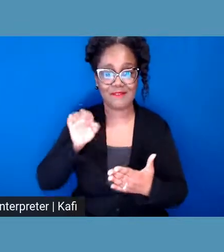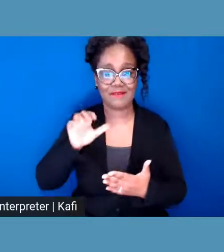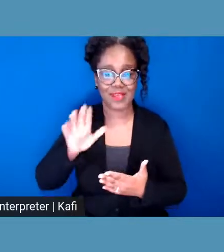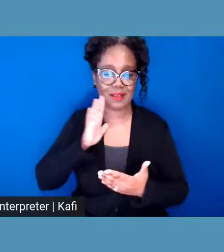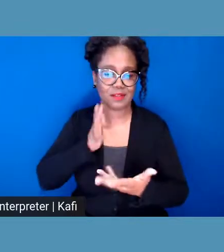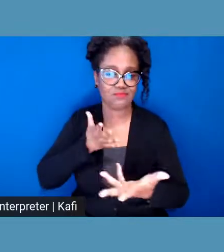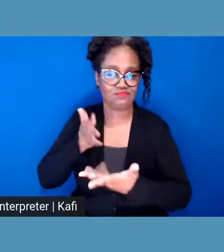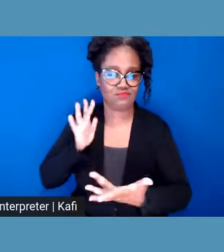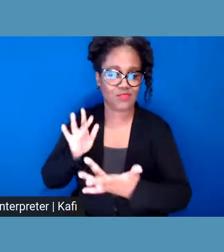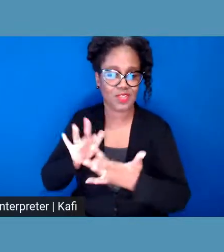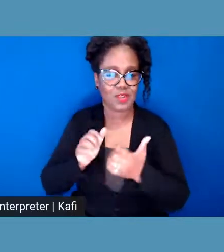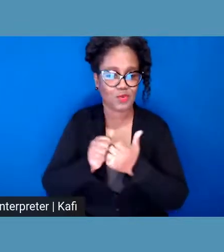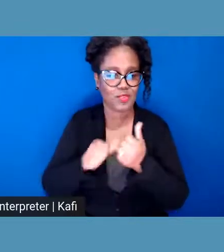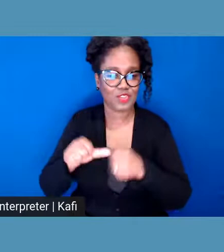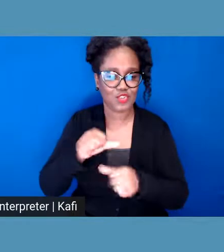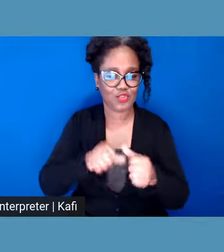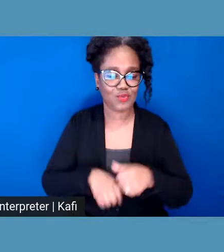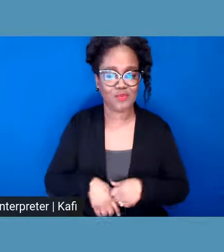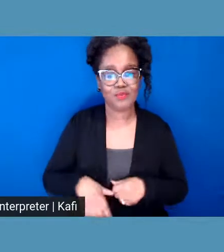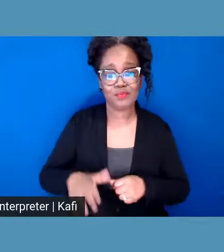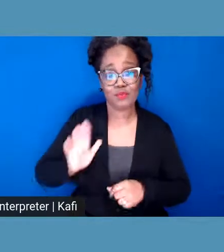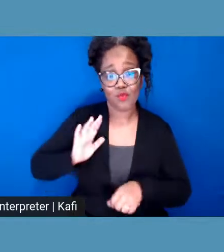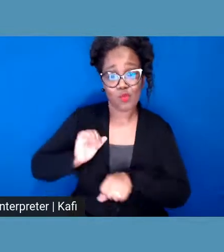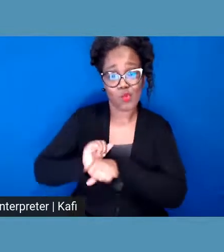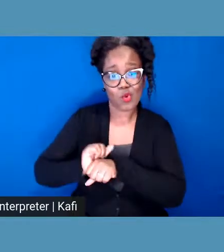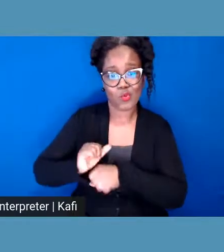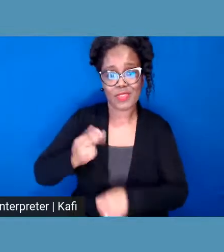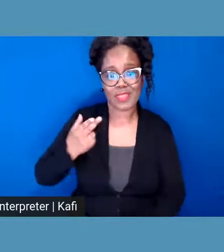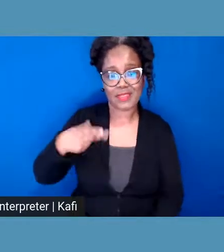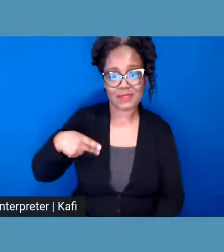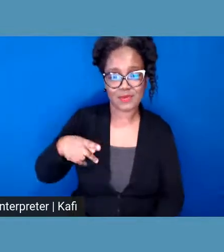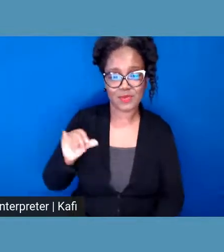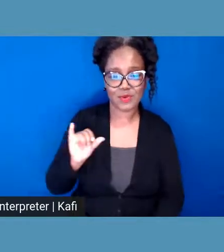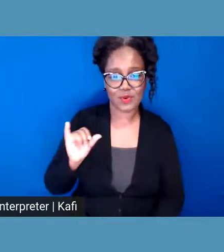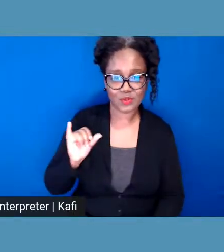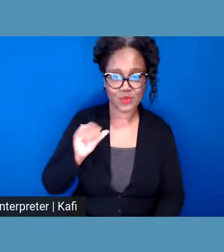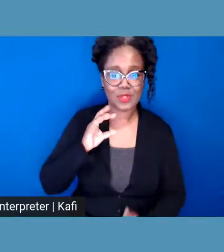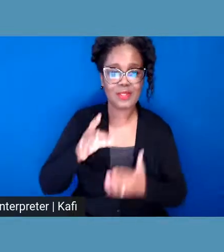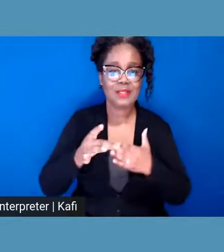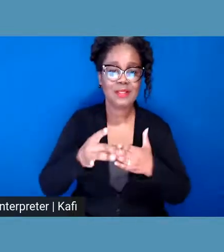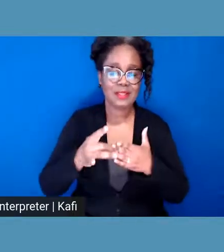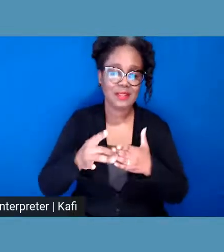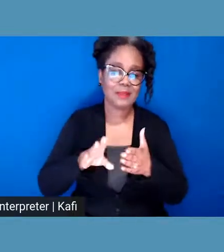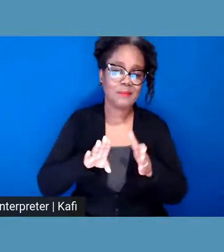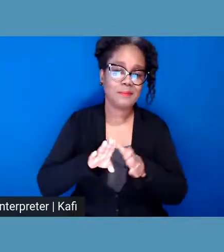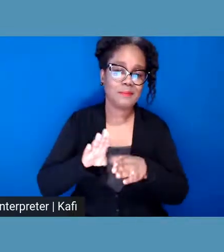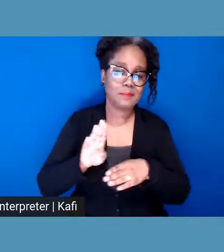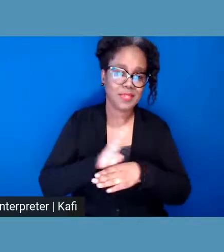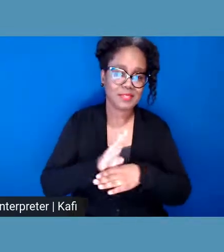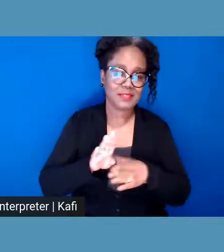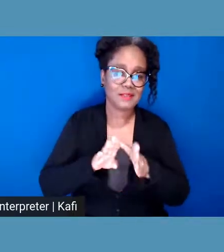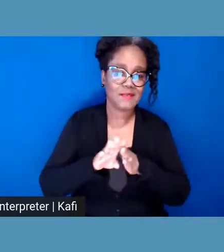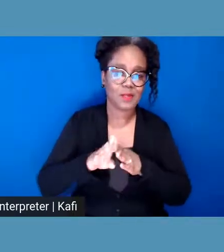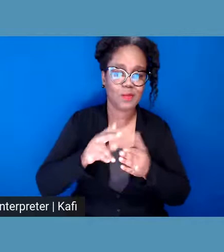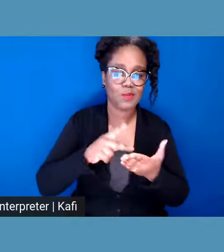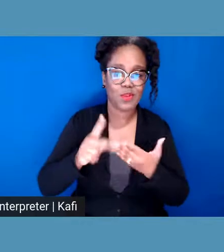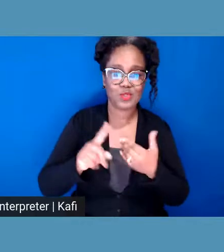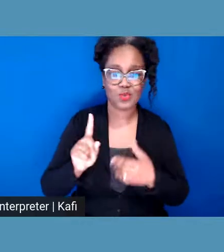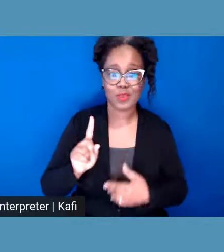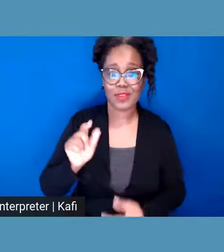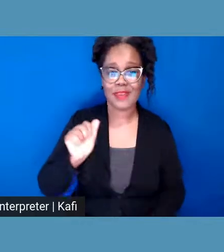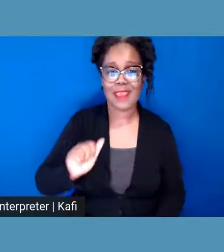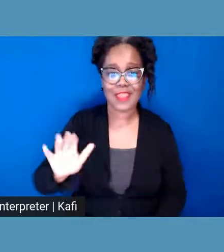years with Hewlett-Packard, leading strategic marketing and business development projects throughout Asia, Europe, and the United